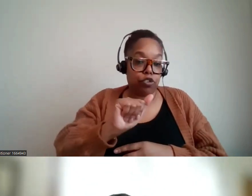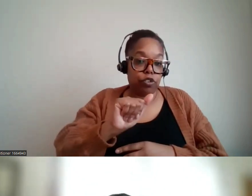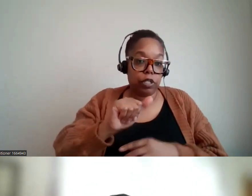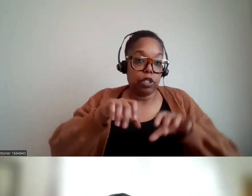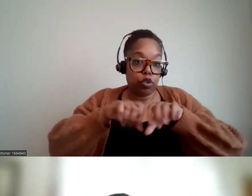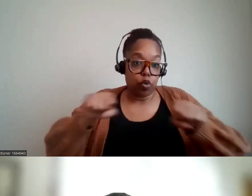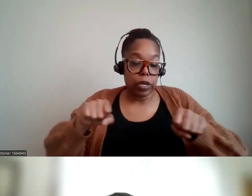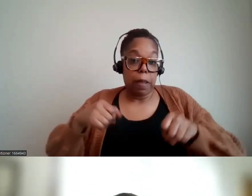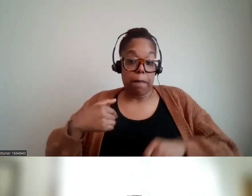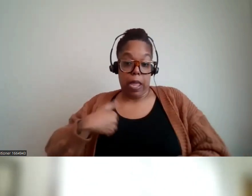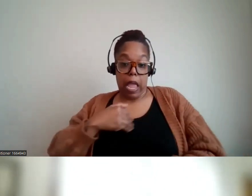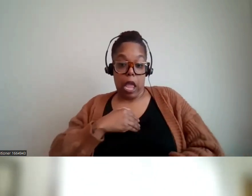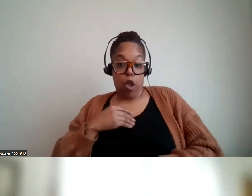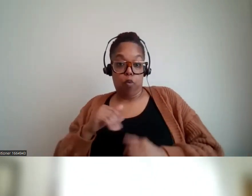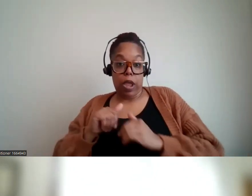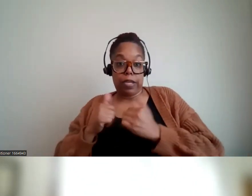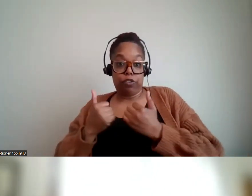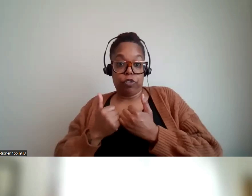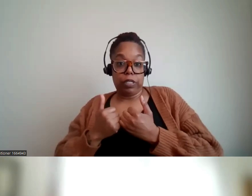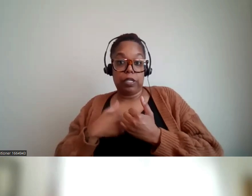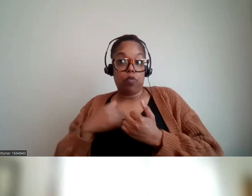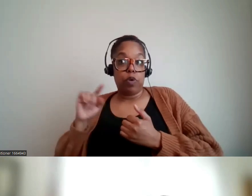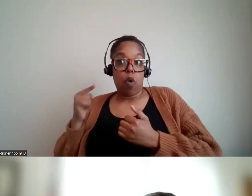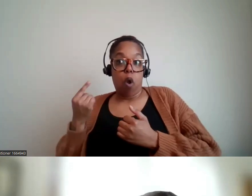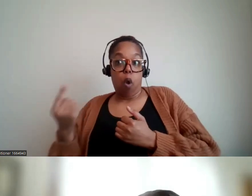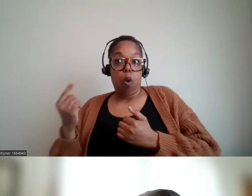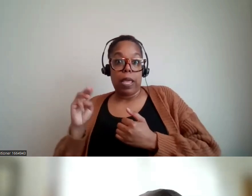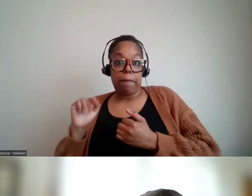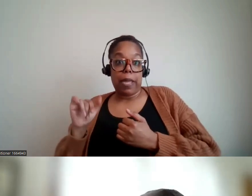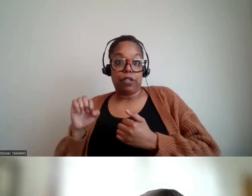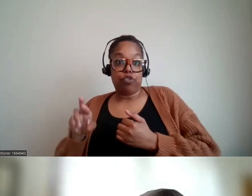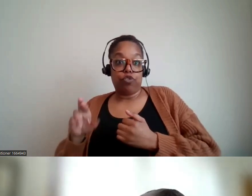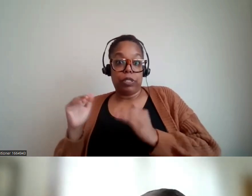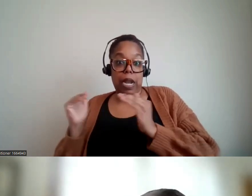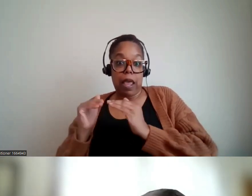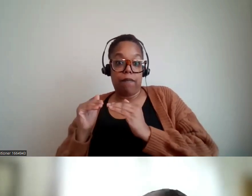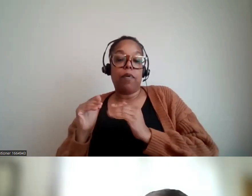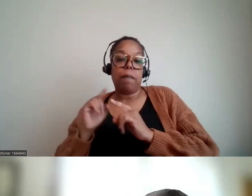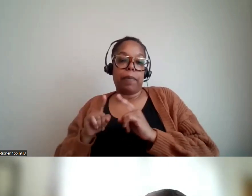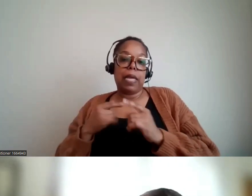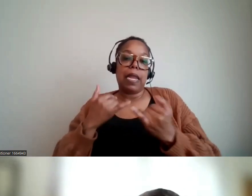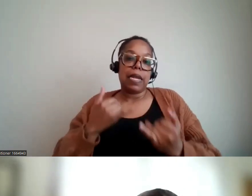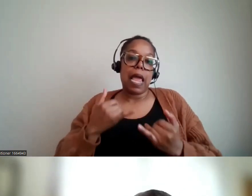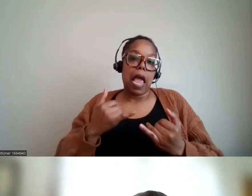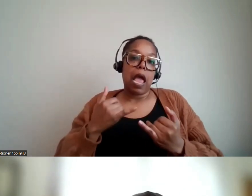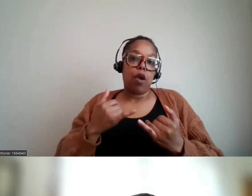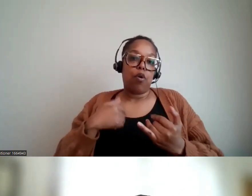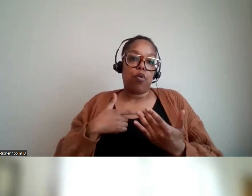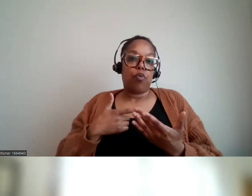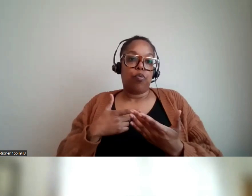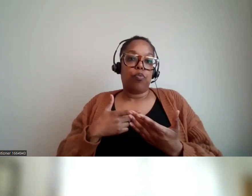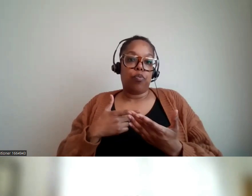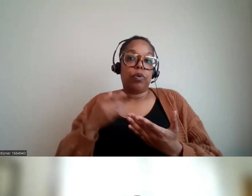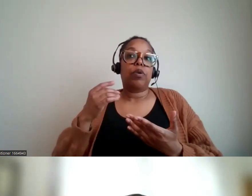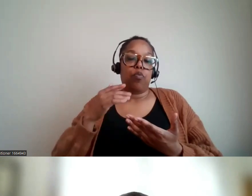agency personally, for a long time, we were only hiring master's level staff. But we actually have since sort of looked at that a little bit. And if we've